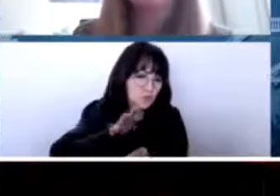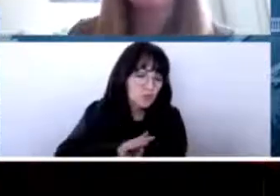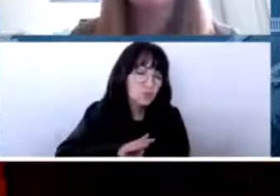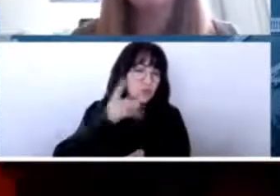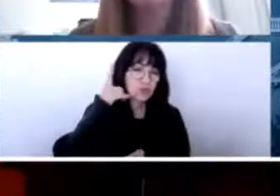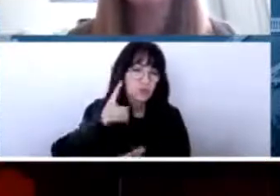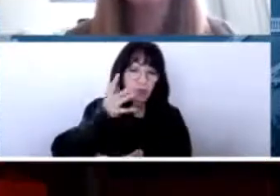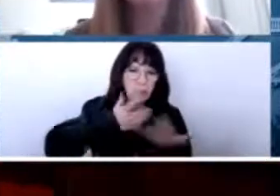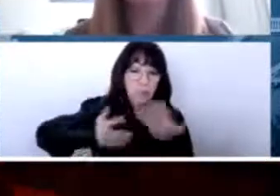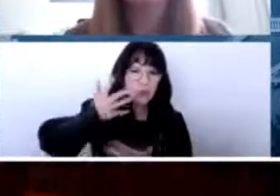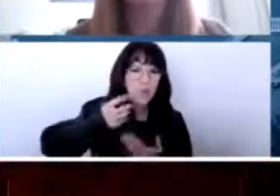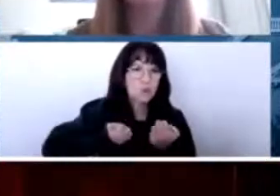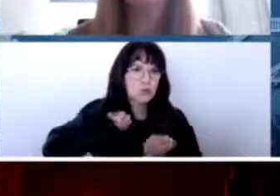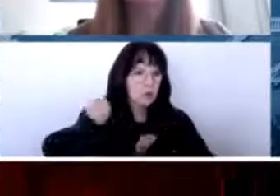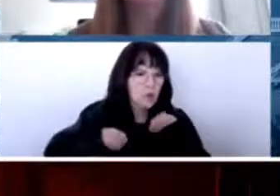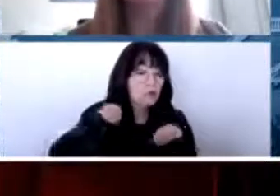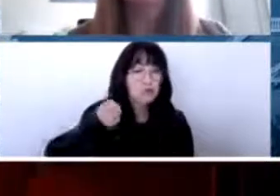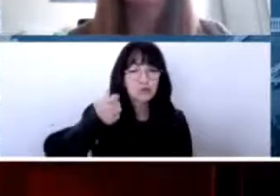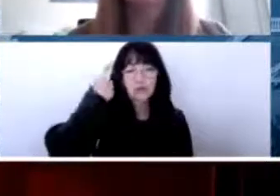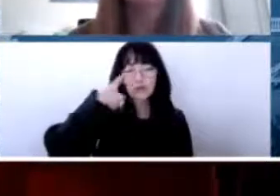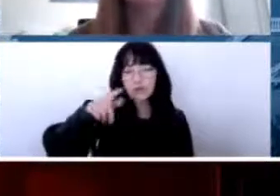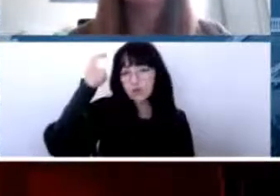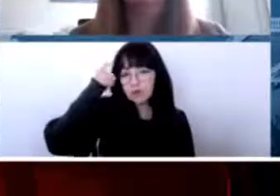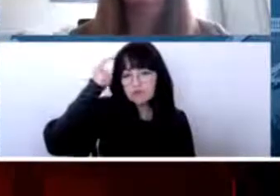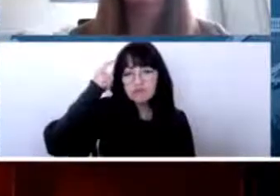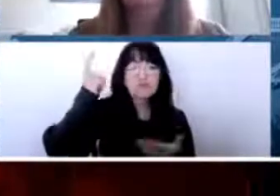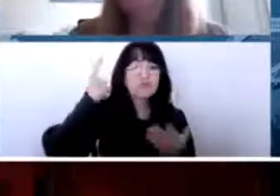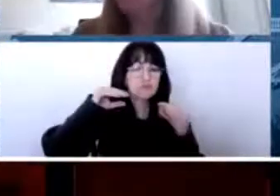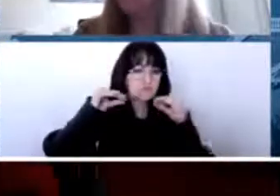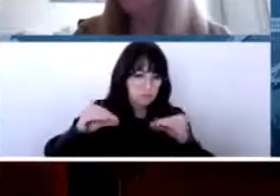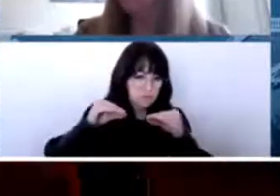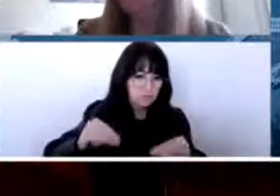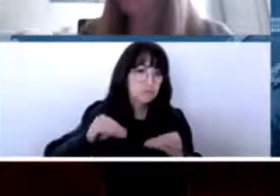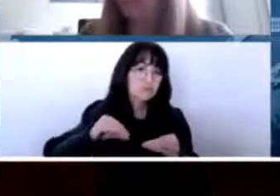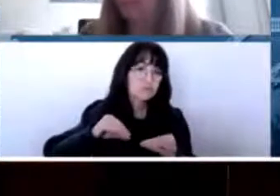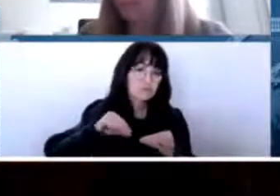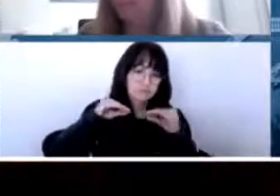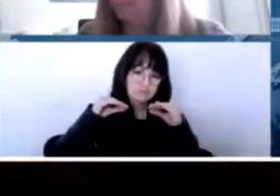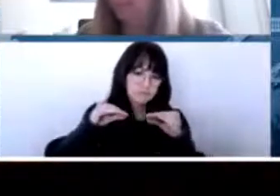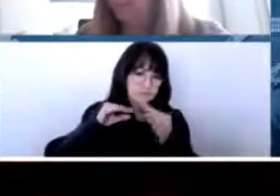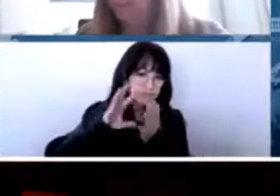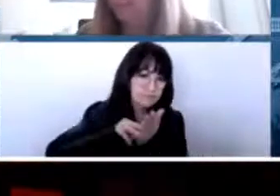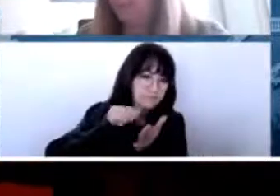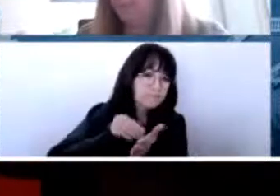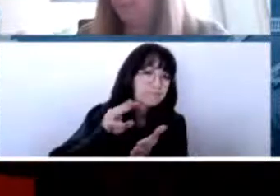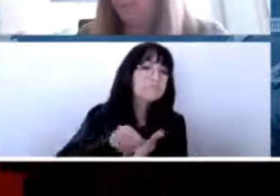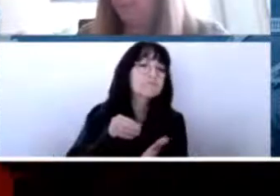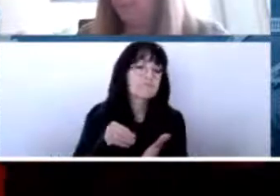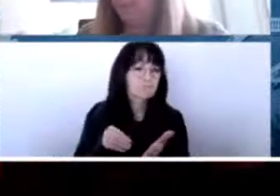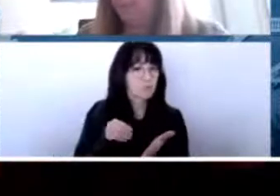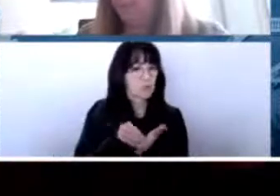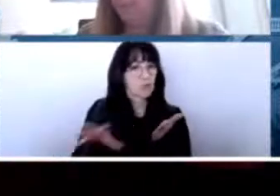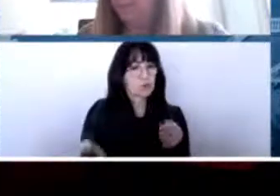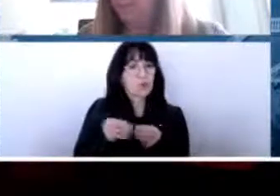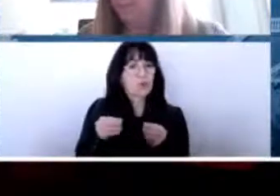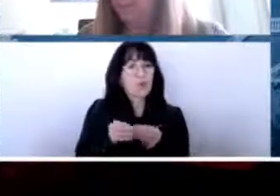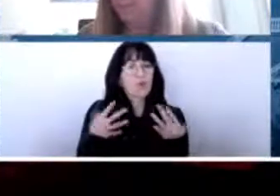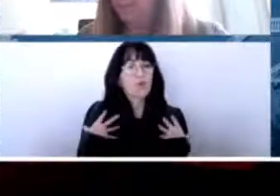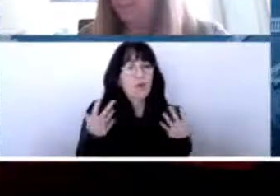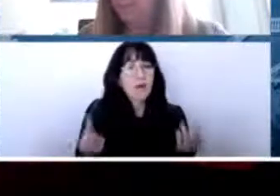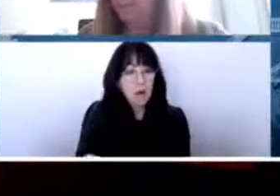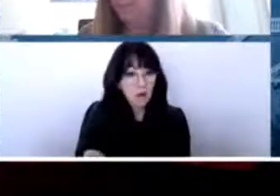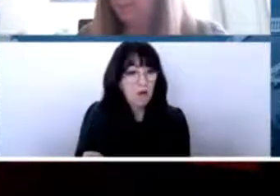to be there for the general operations of our economy. And